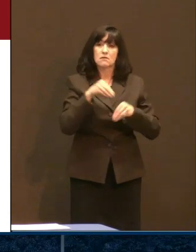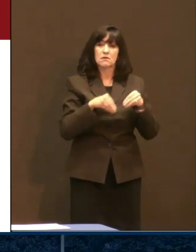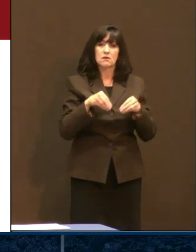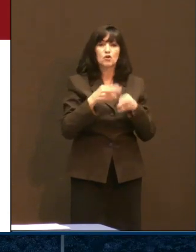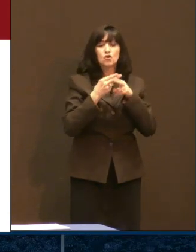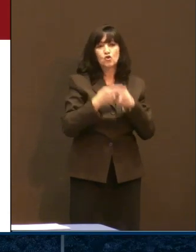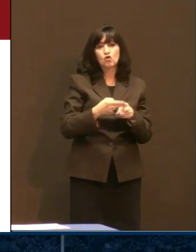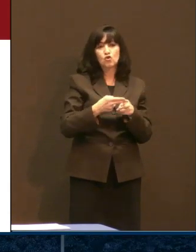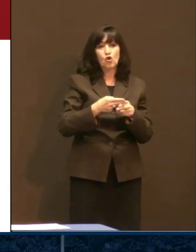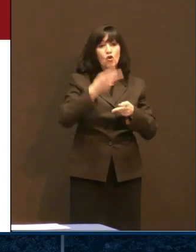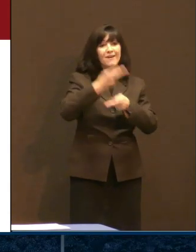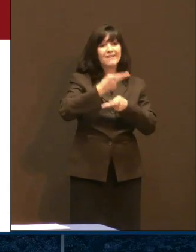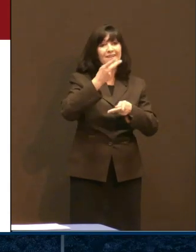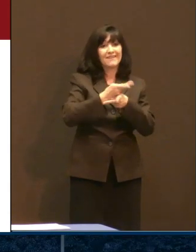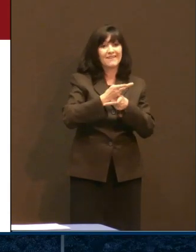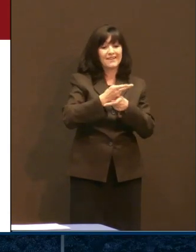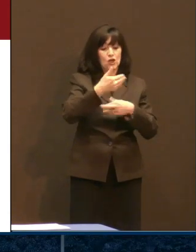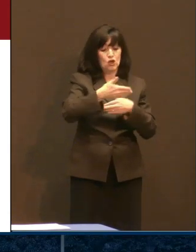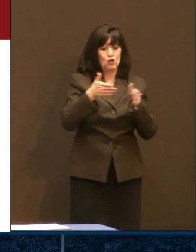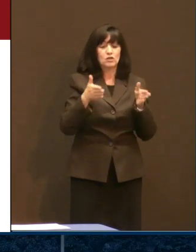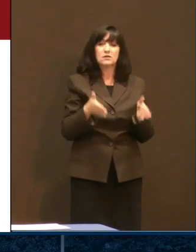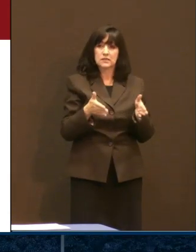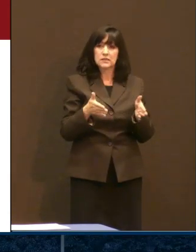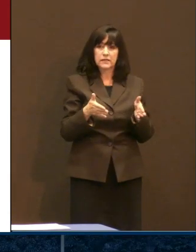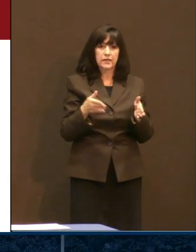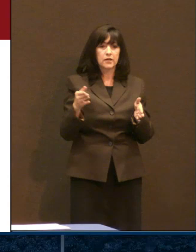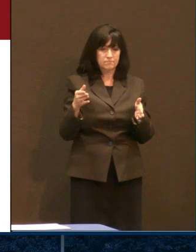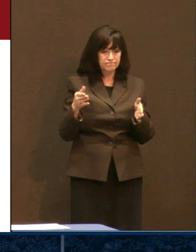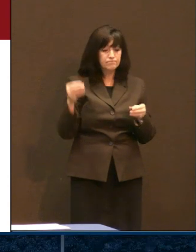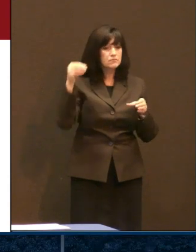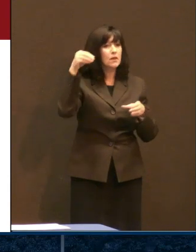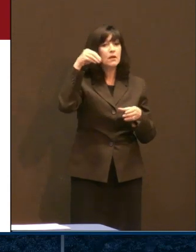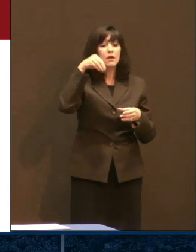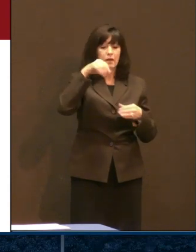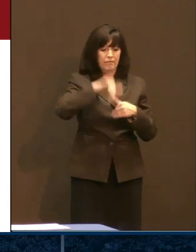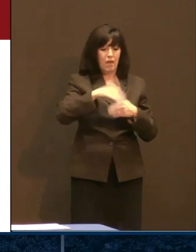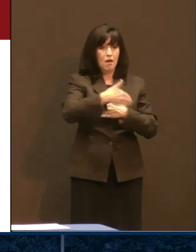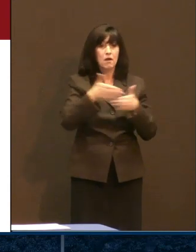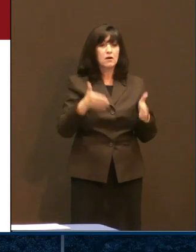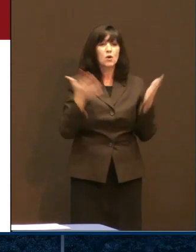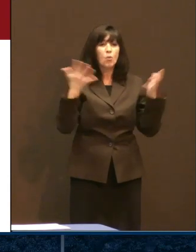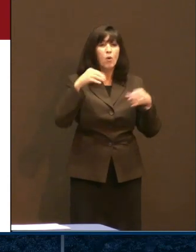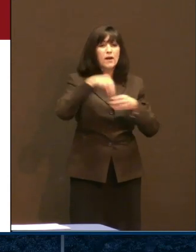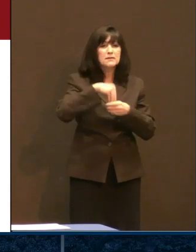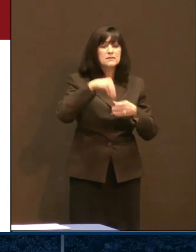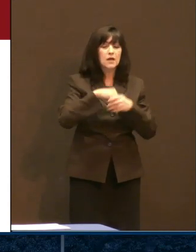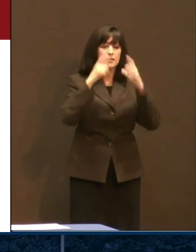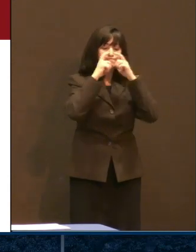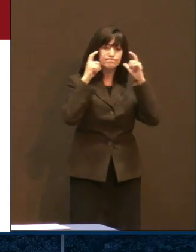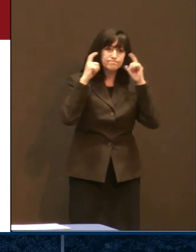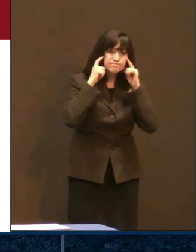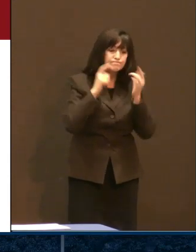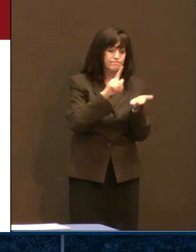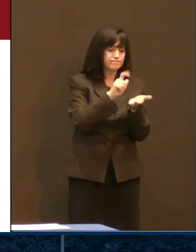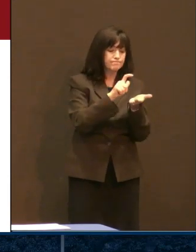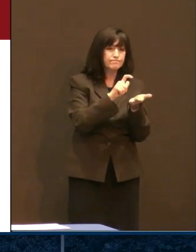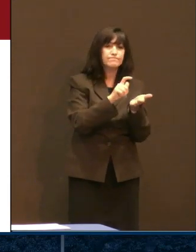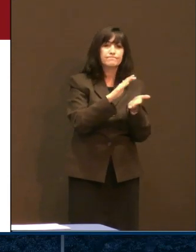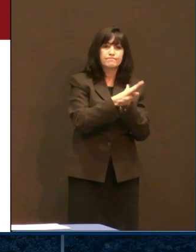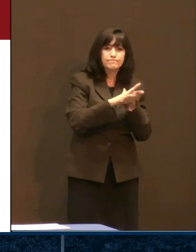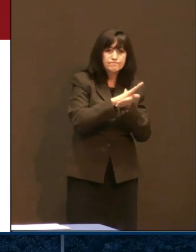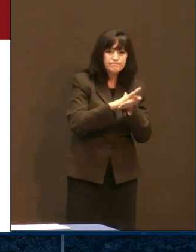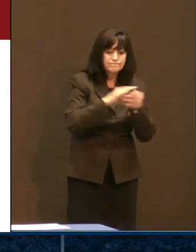around the state. We think we went over these last week. They have hand sanitizers, soap, face coverings, educational materials in